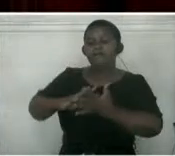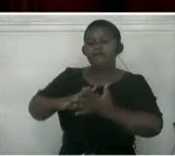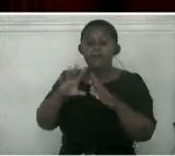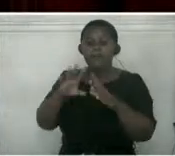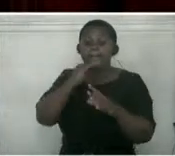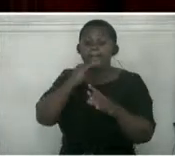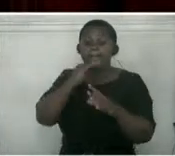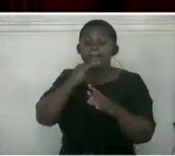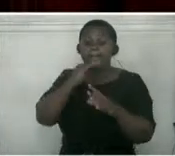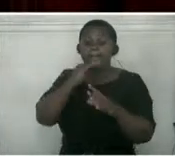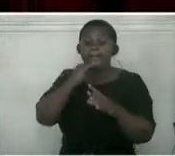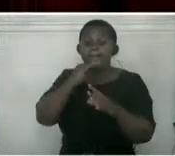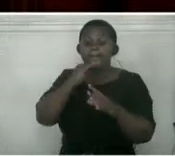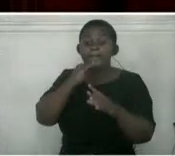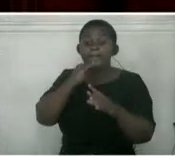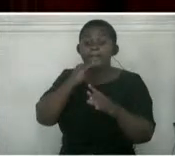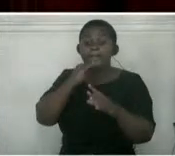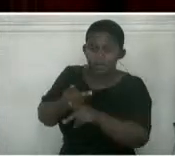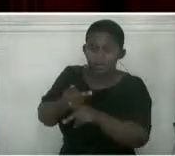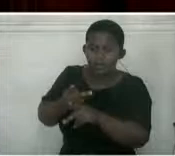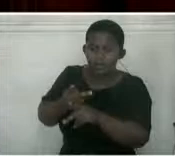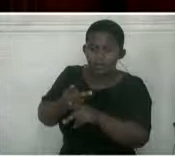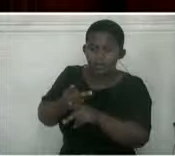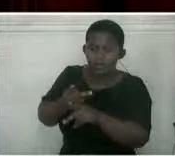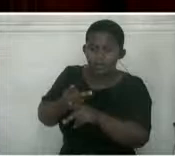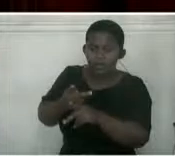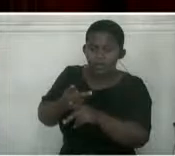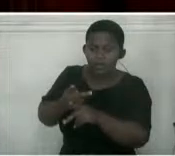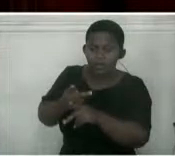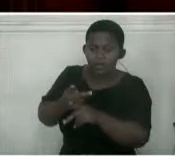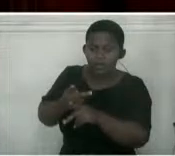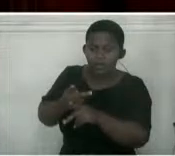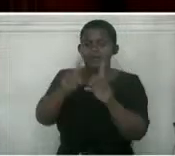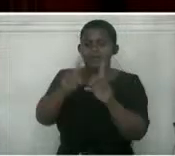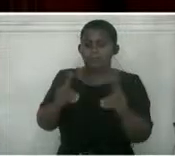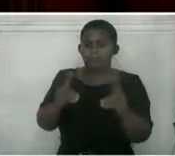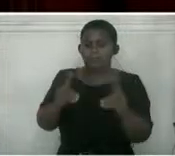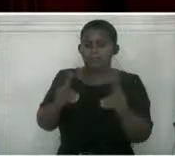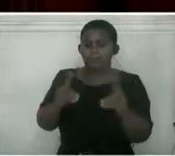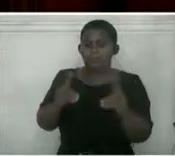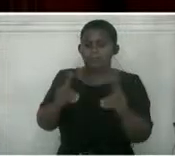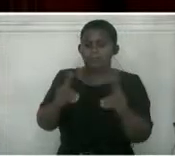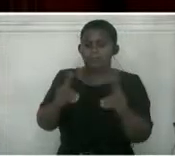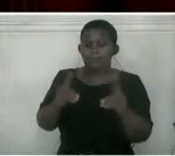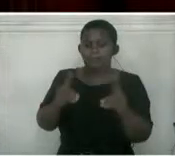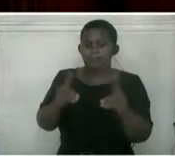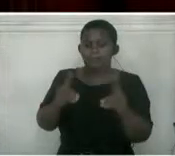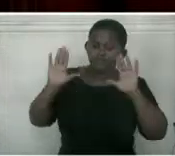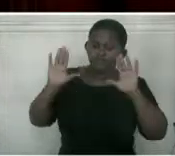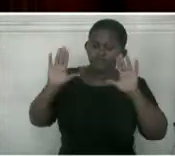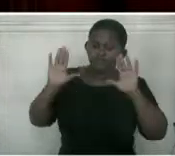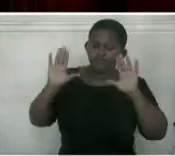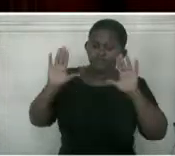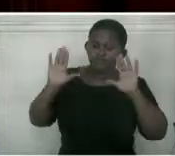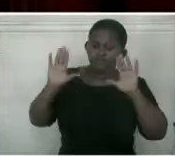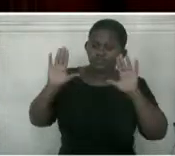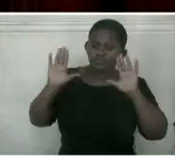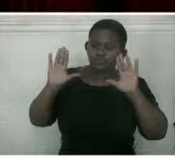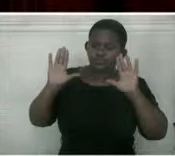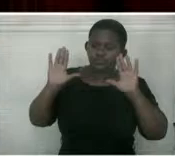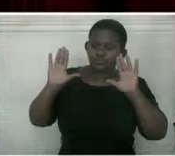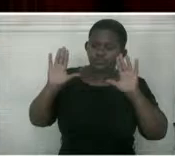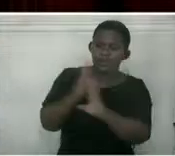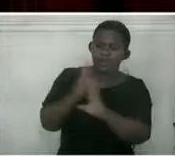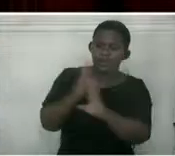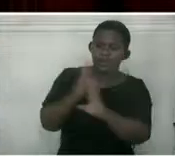enhance productivity within the department. We would want to stop this thing of saying the private